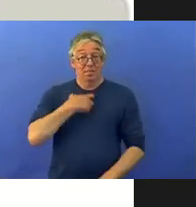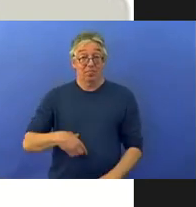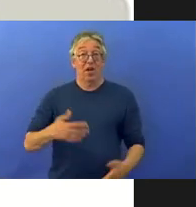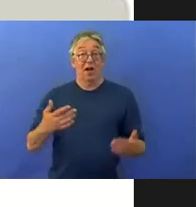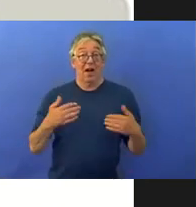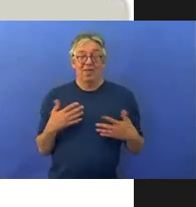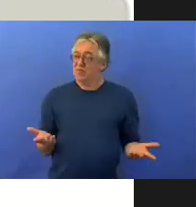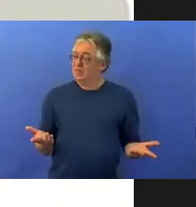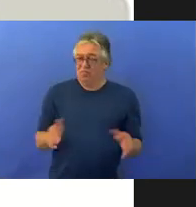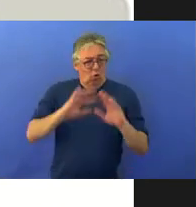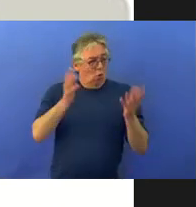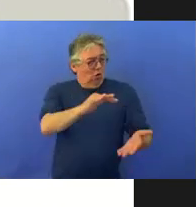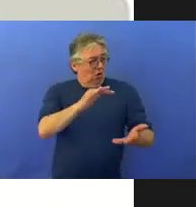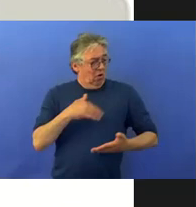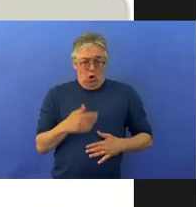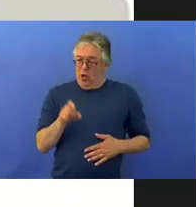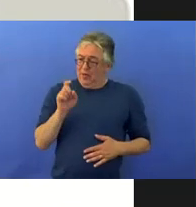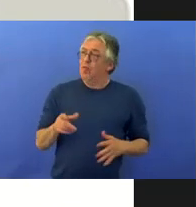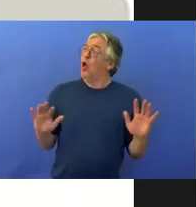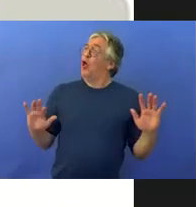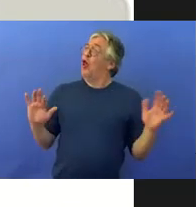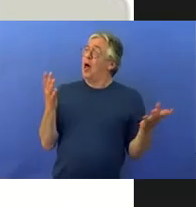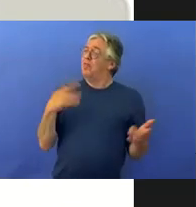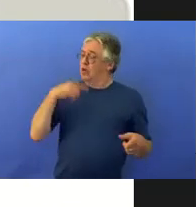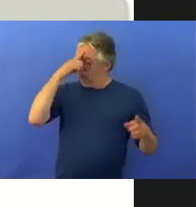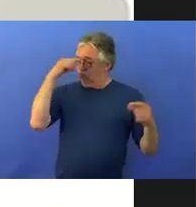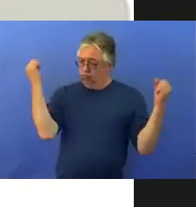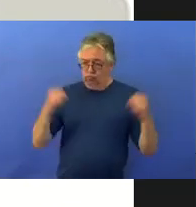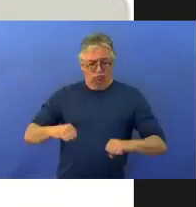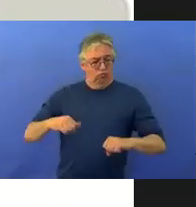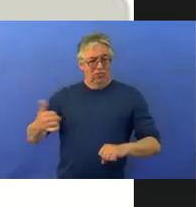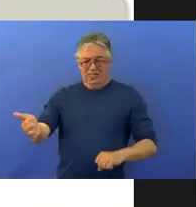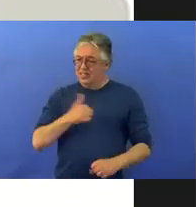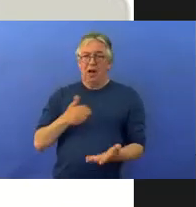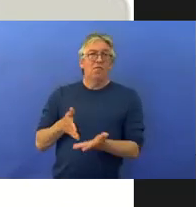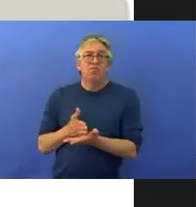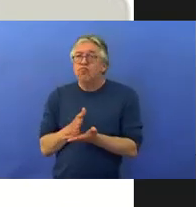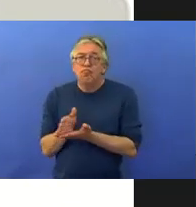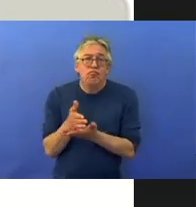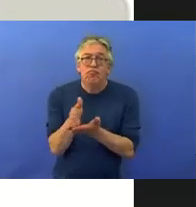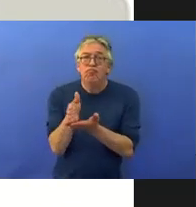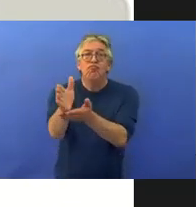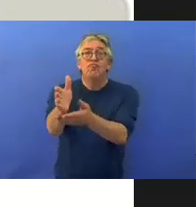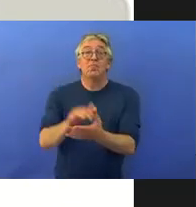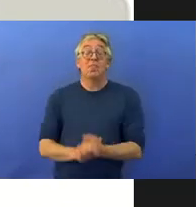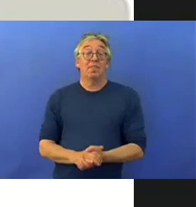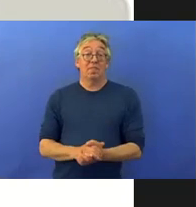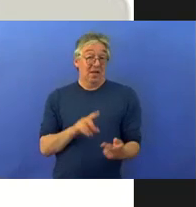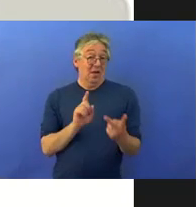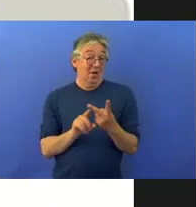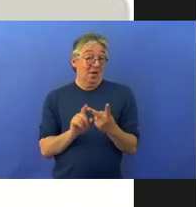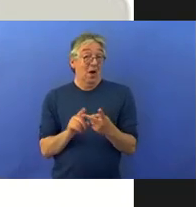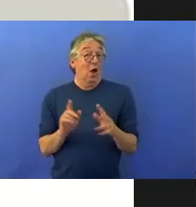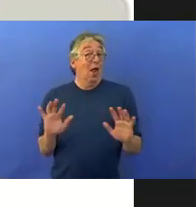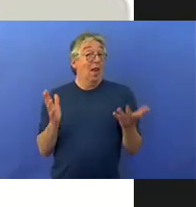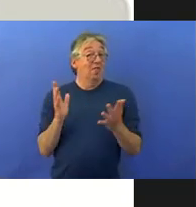over their lives and make all decisions that affect them. To be included in the community entails leading a full